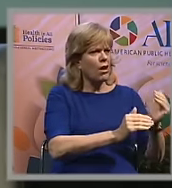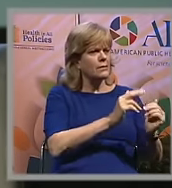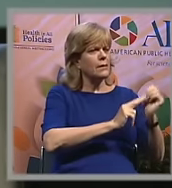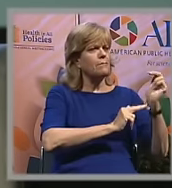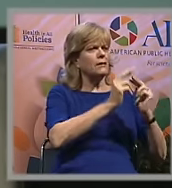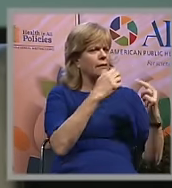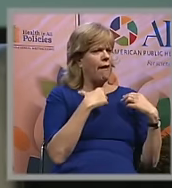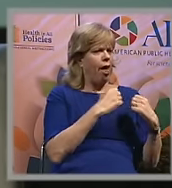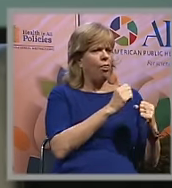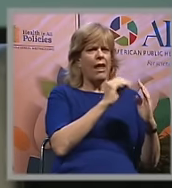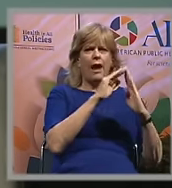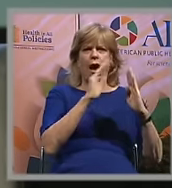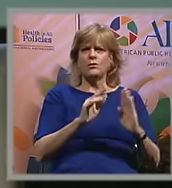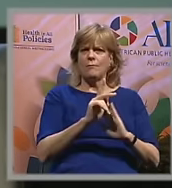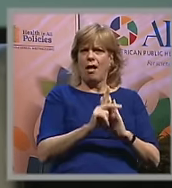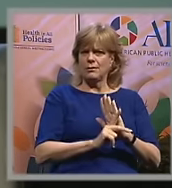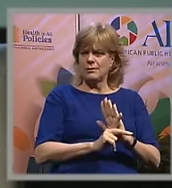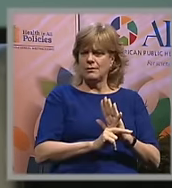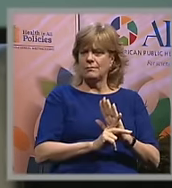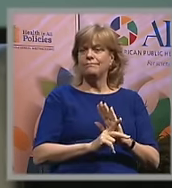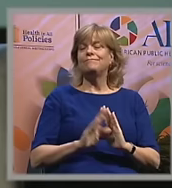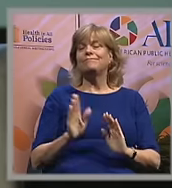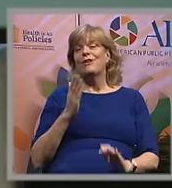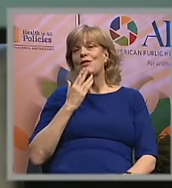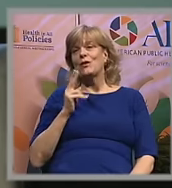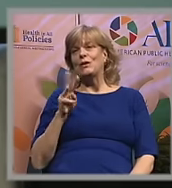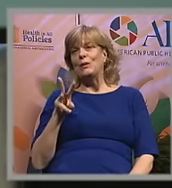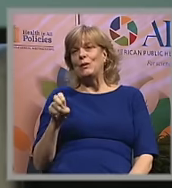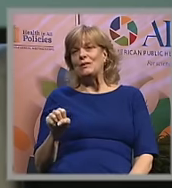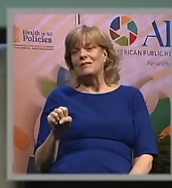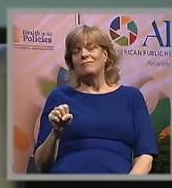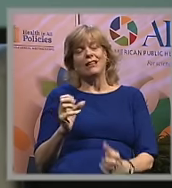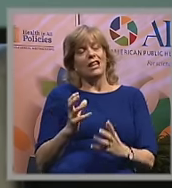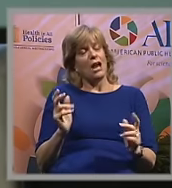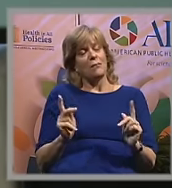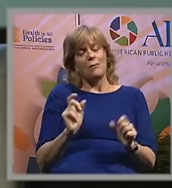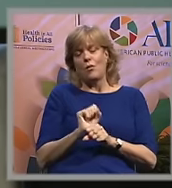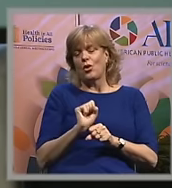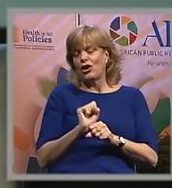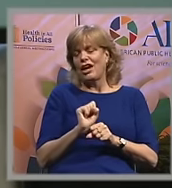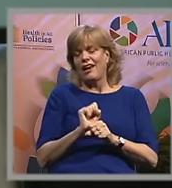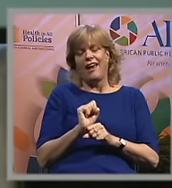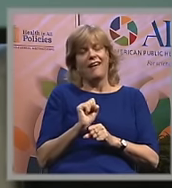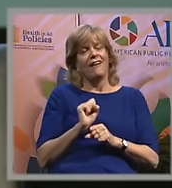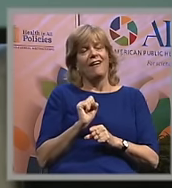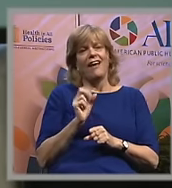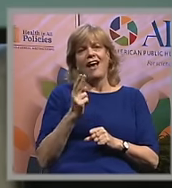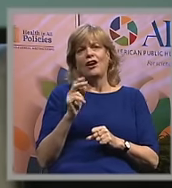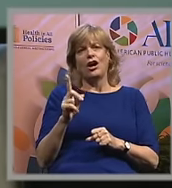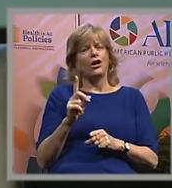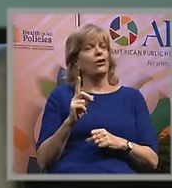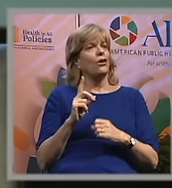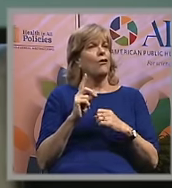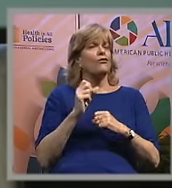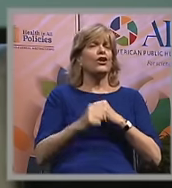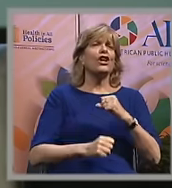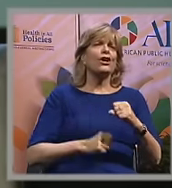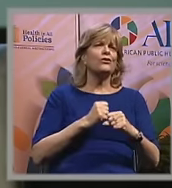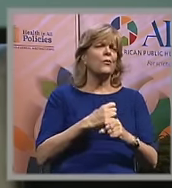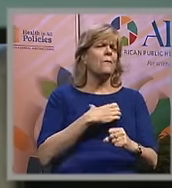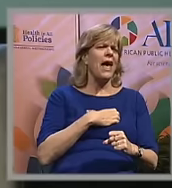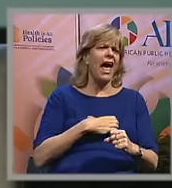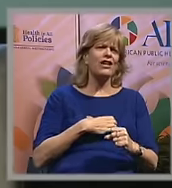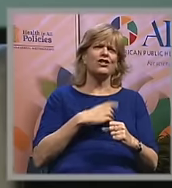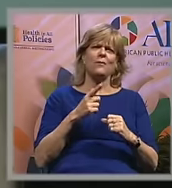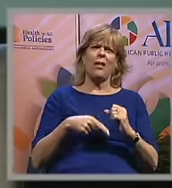news is that there are a lot of folks who have been working at HUD for years that have been passionate about this work, especially